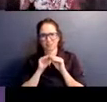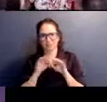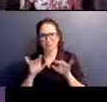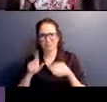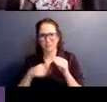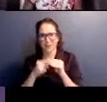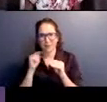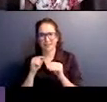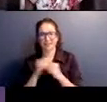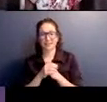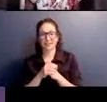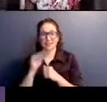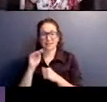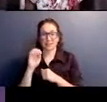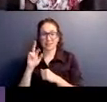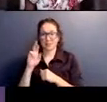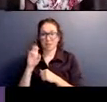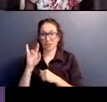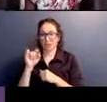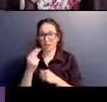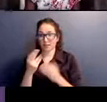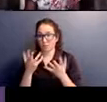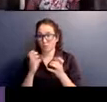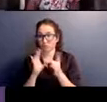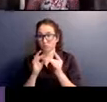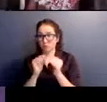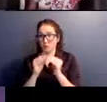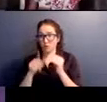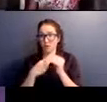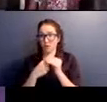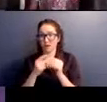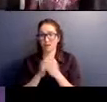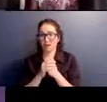this. Meredith, you're here to tell us more about the